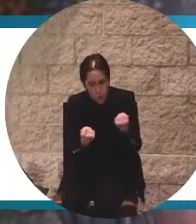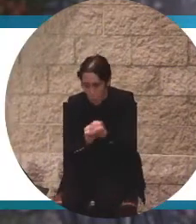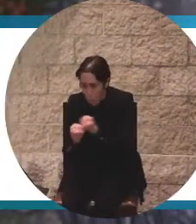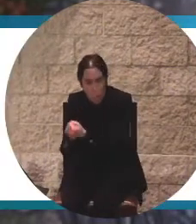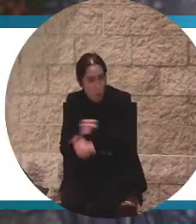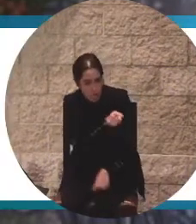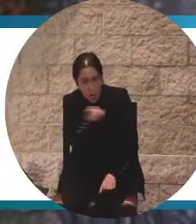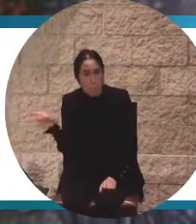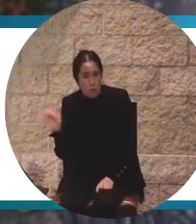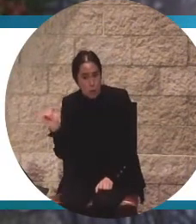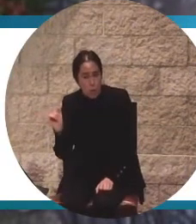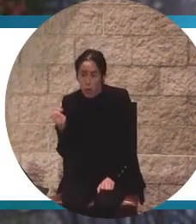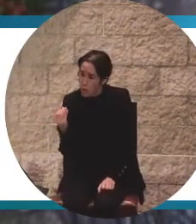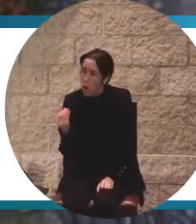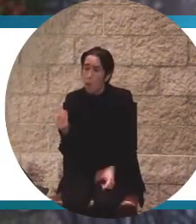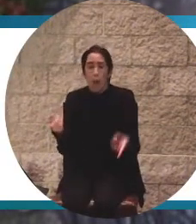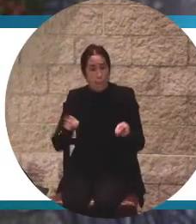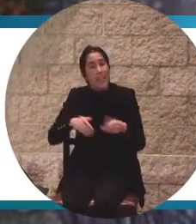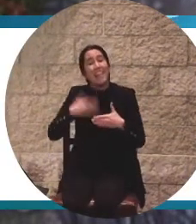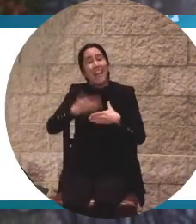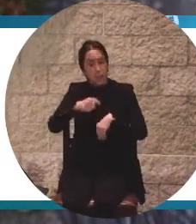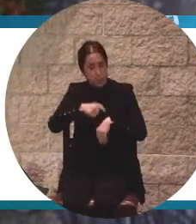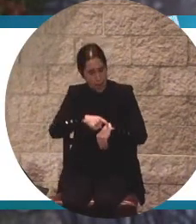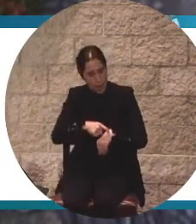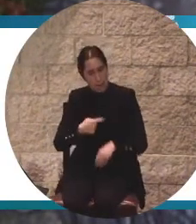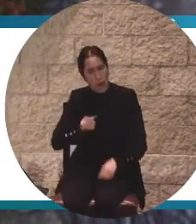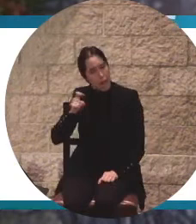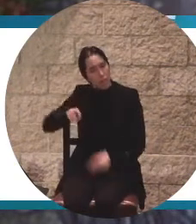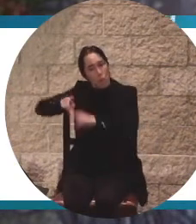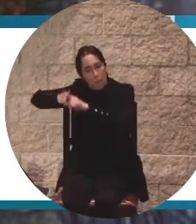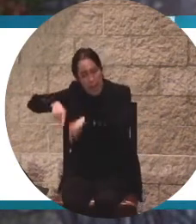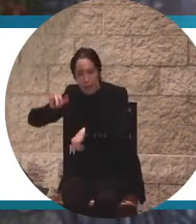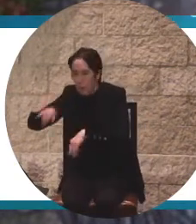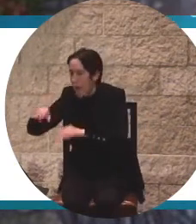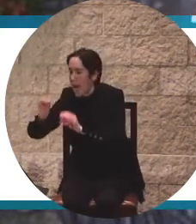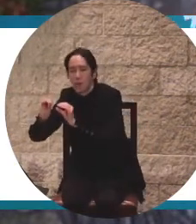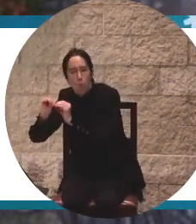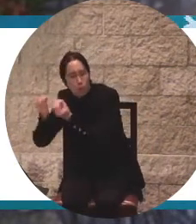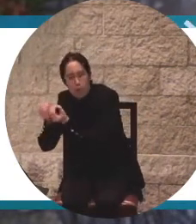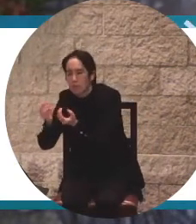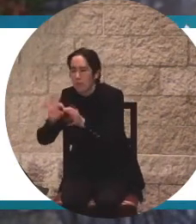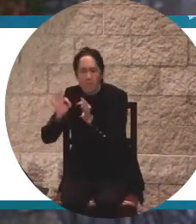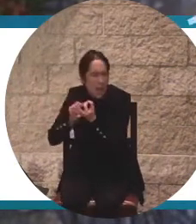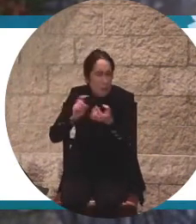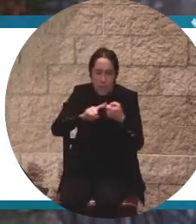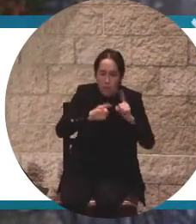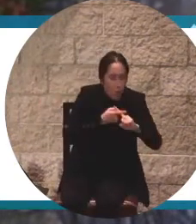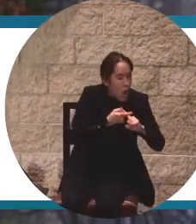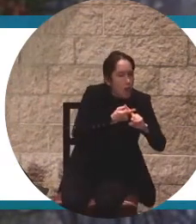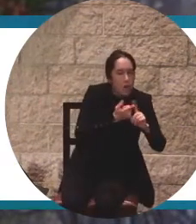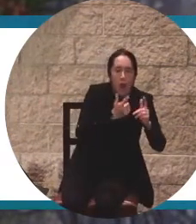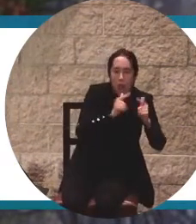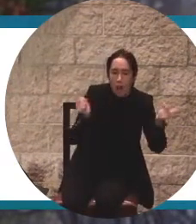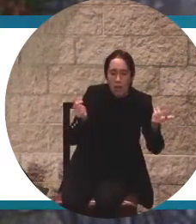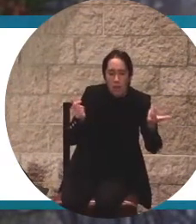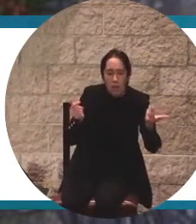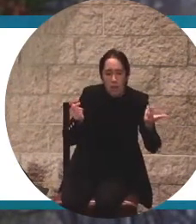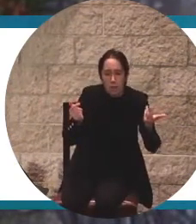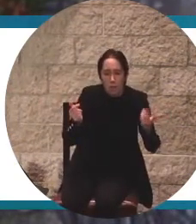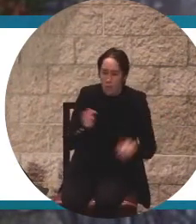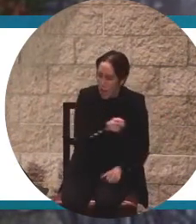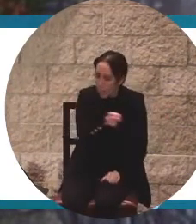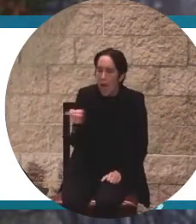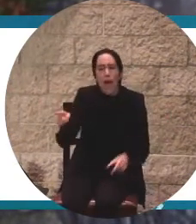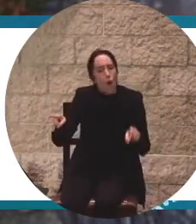on, when we need them again, our friends, family, churches, that they have been replenished as